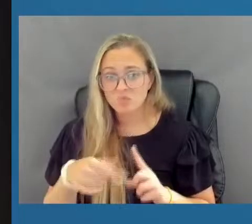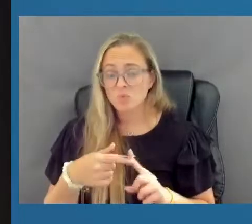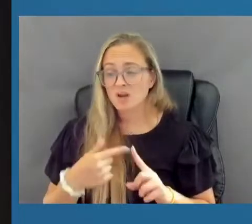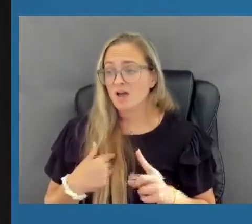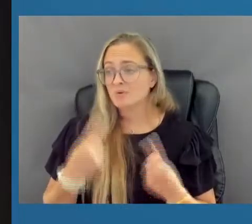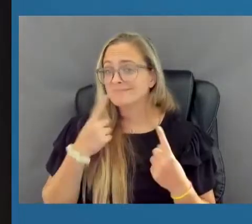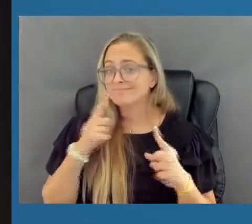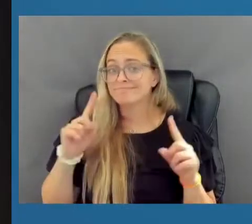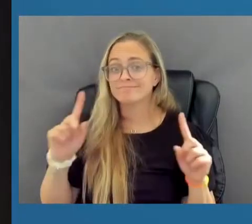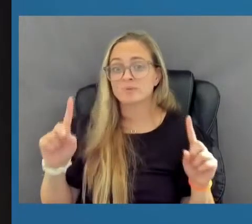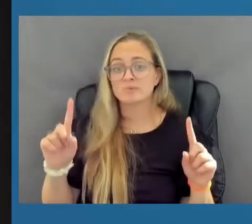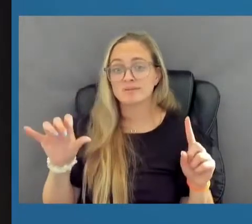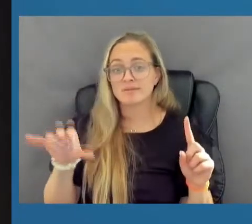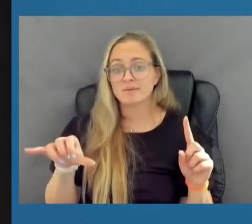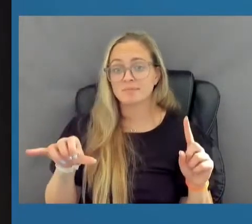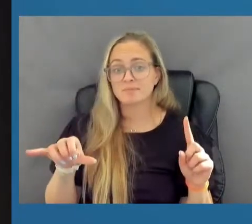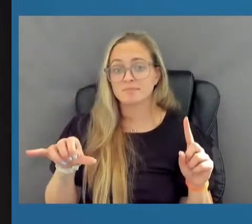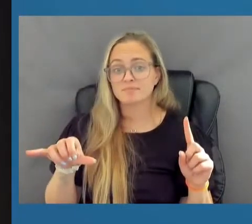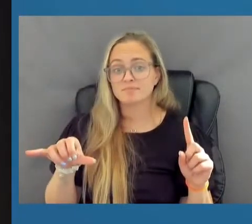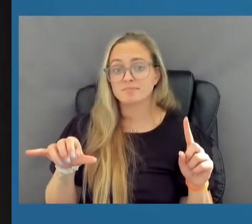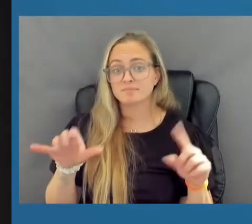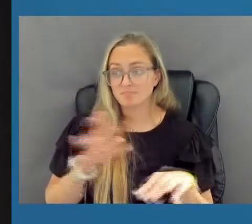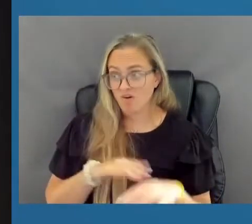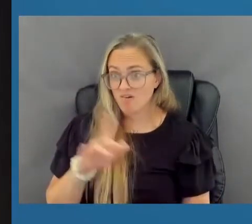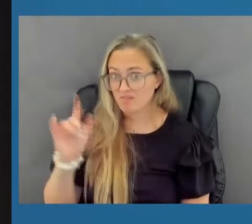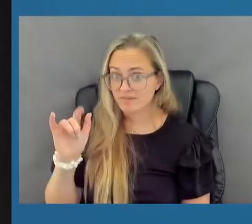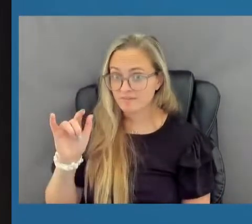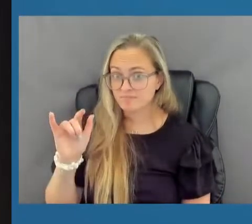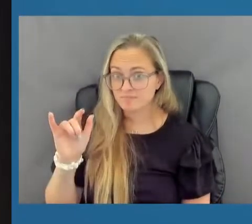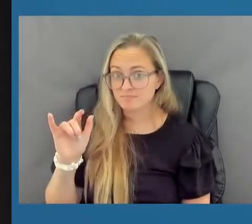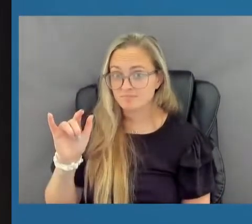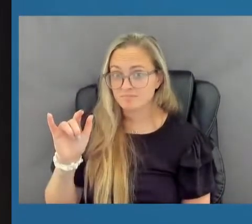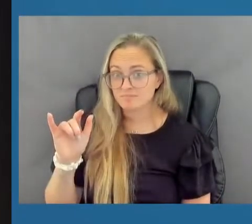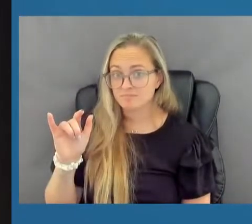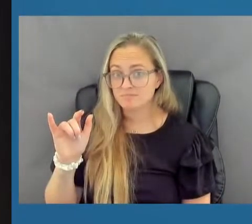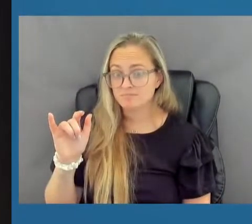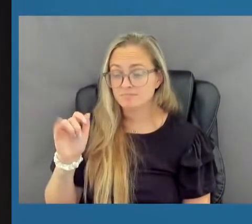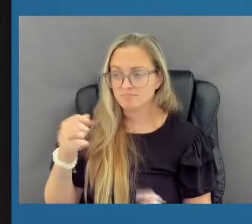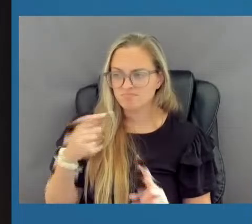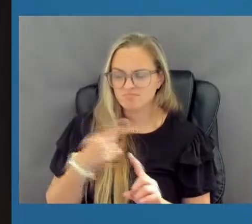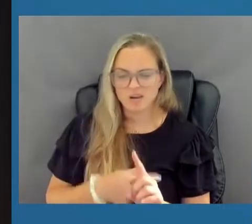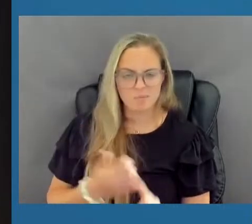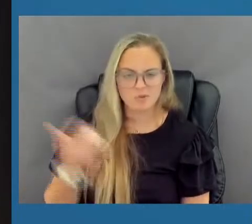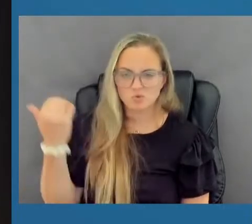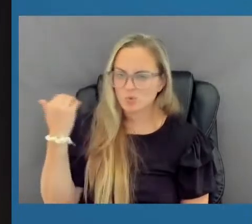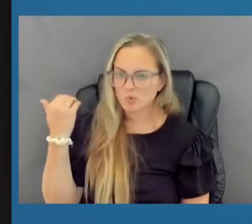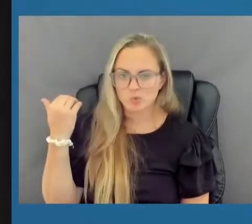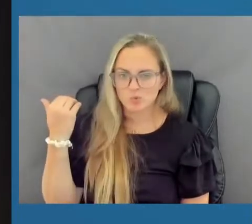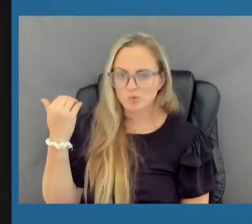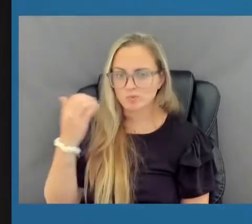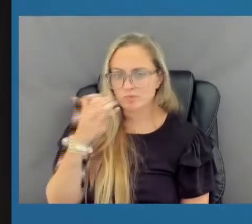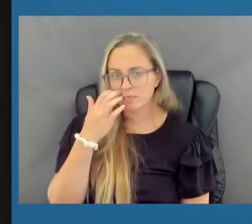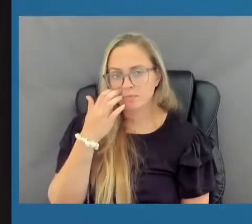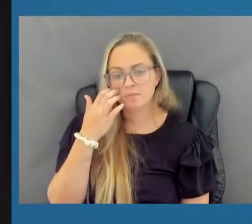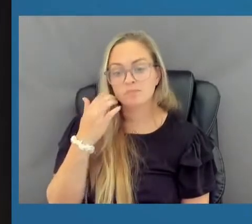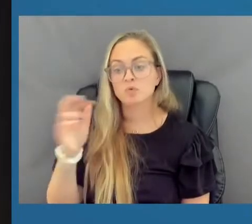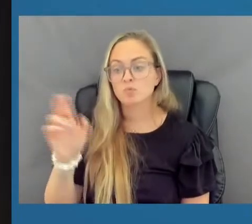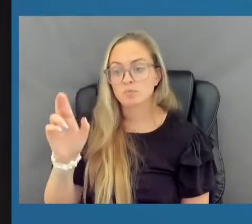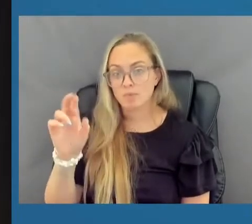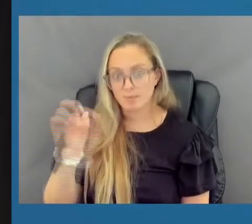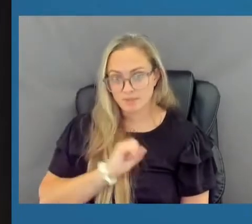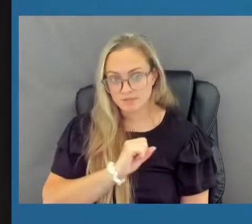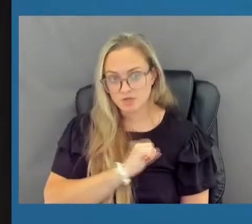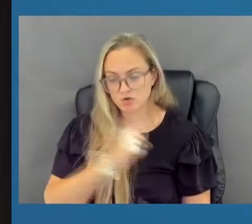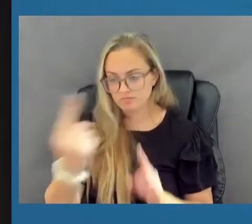this on Long Island months and months ago, a Republican senator came up to me